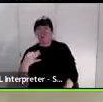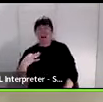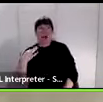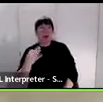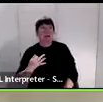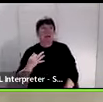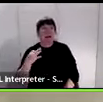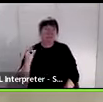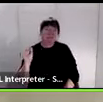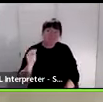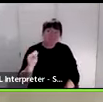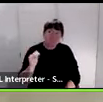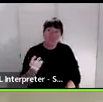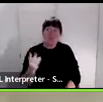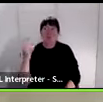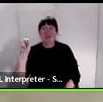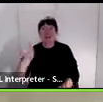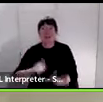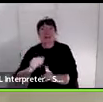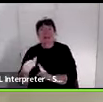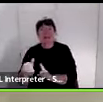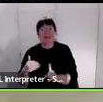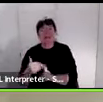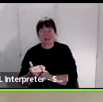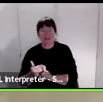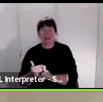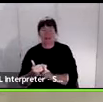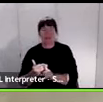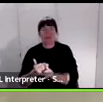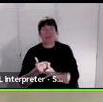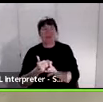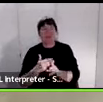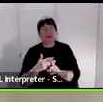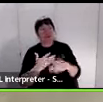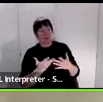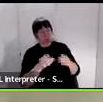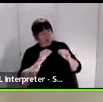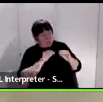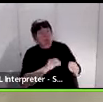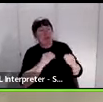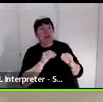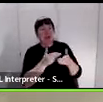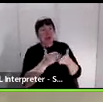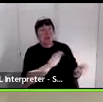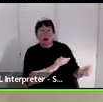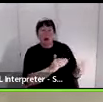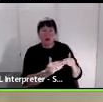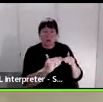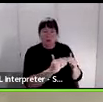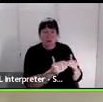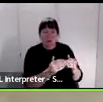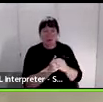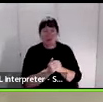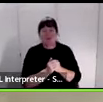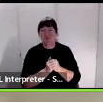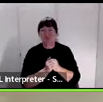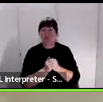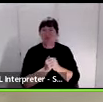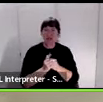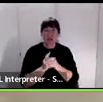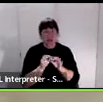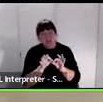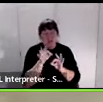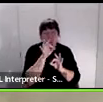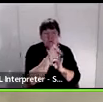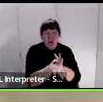years, at least. And there's been a begrudging token kind of effort. When Tariana